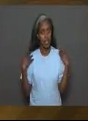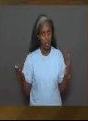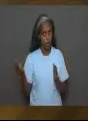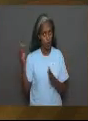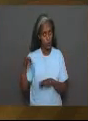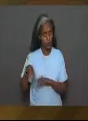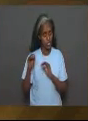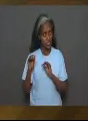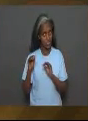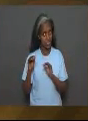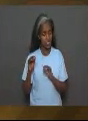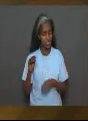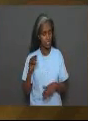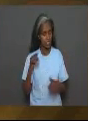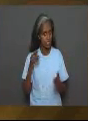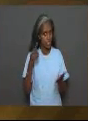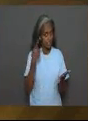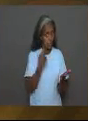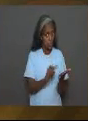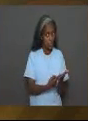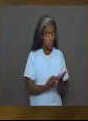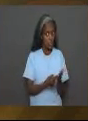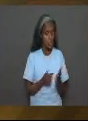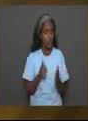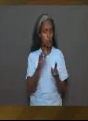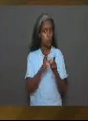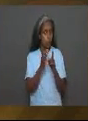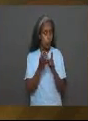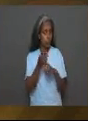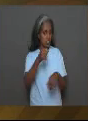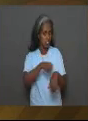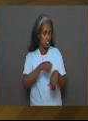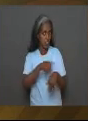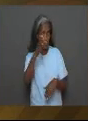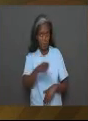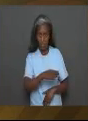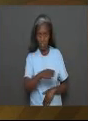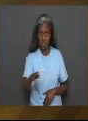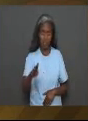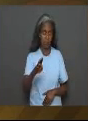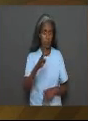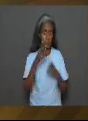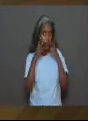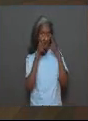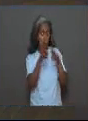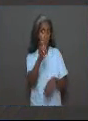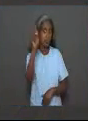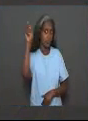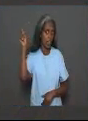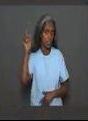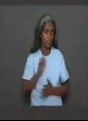Hello, students. Here is what your position time graph should look like.